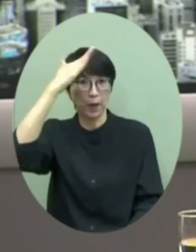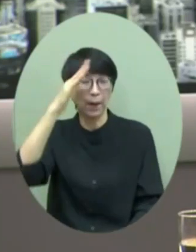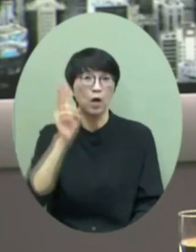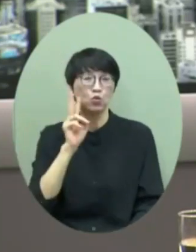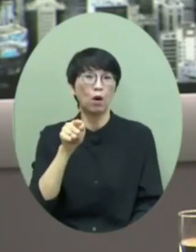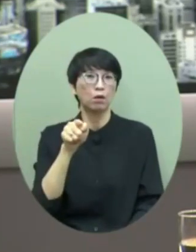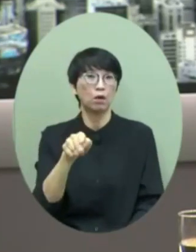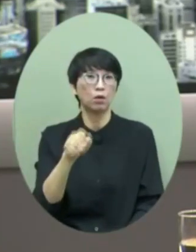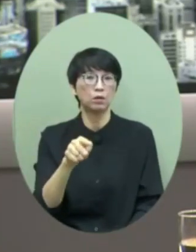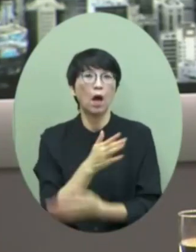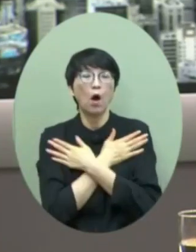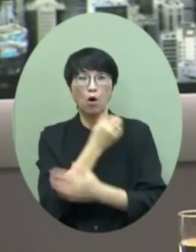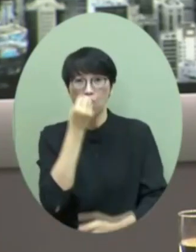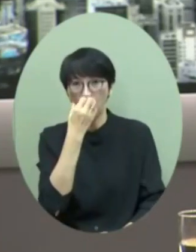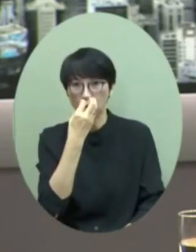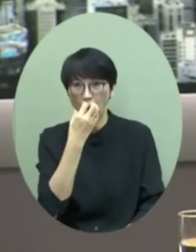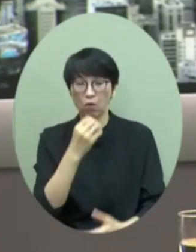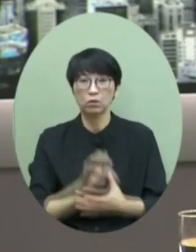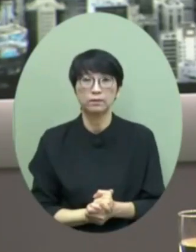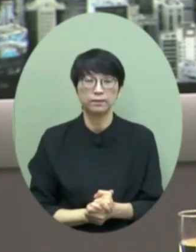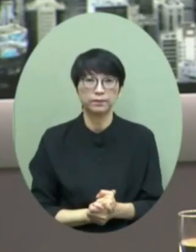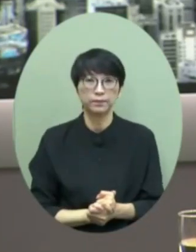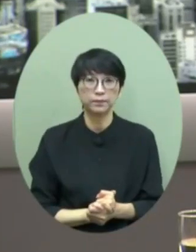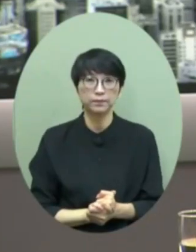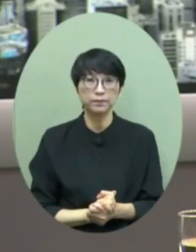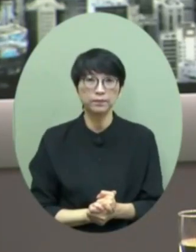then protection of national security is an important thing